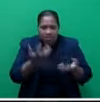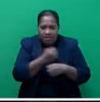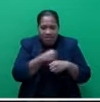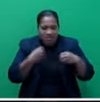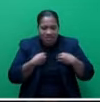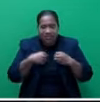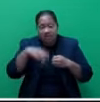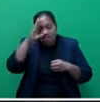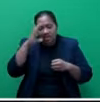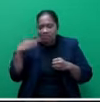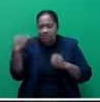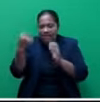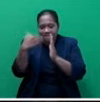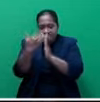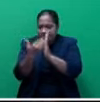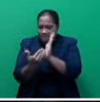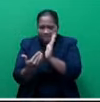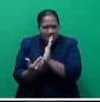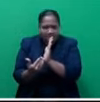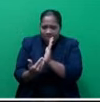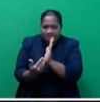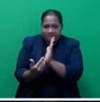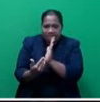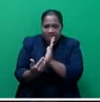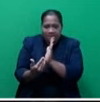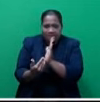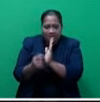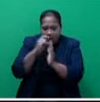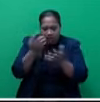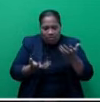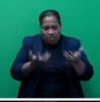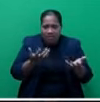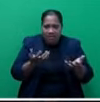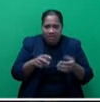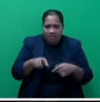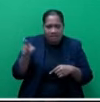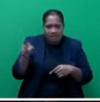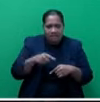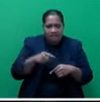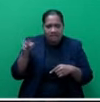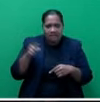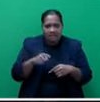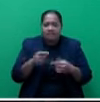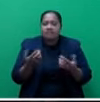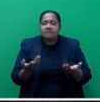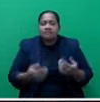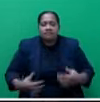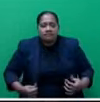listed earlier. They're perhaps, you know, right in that. So I kind of endorse, Mr.